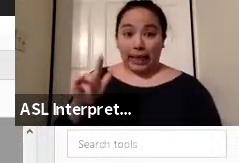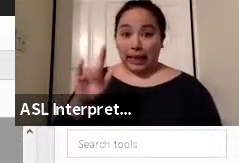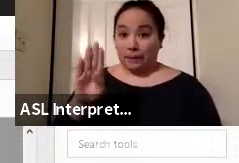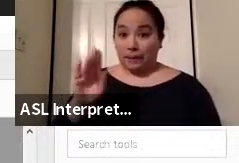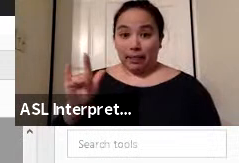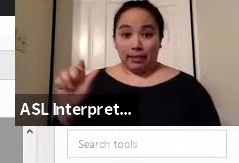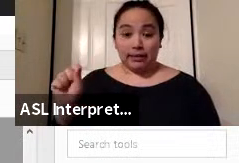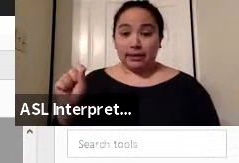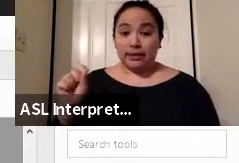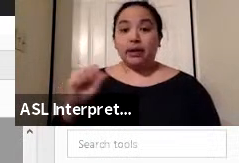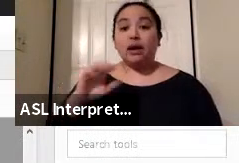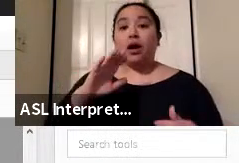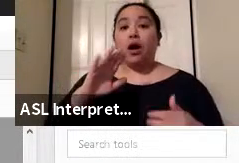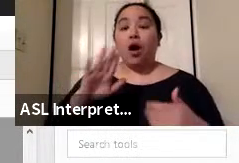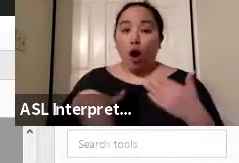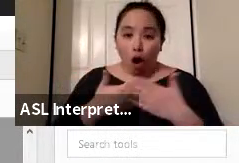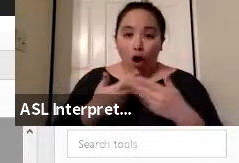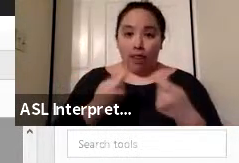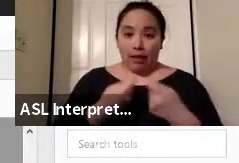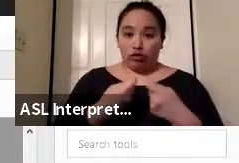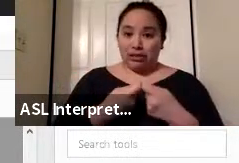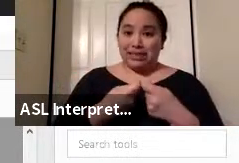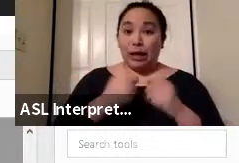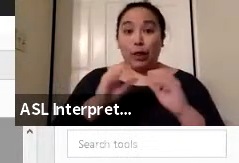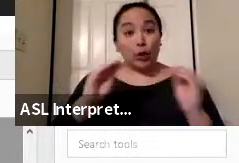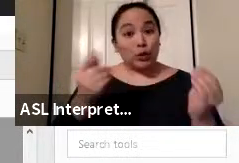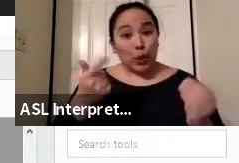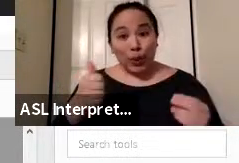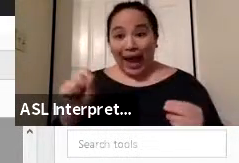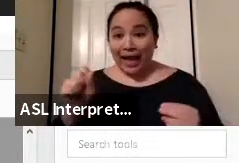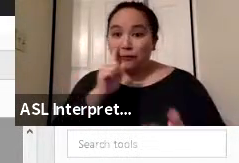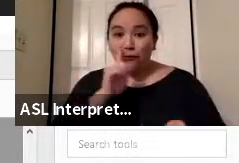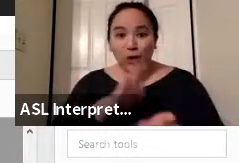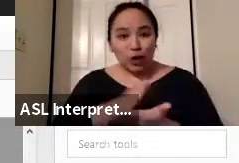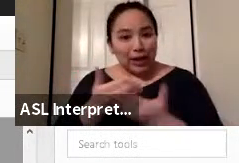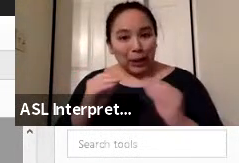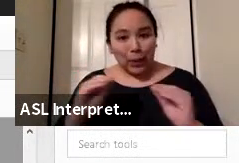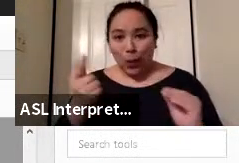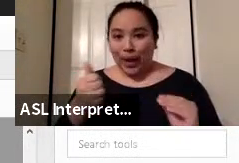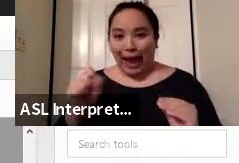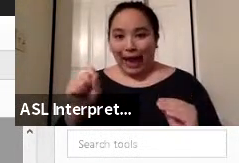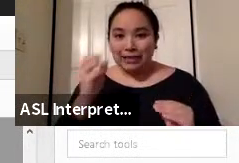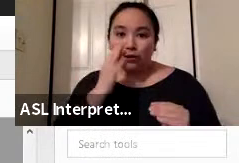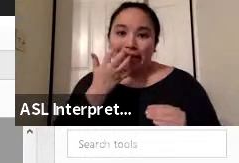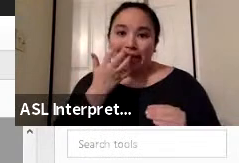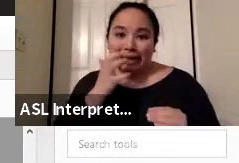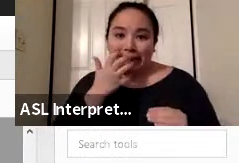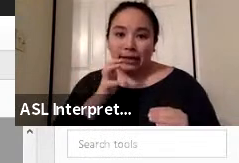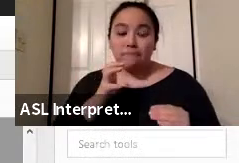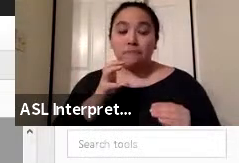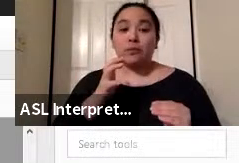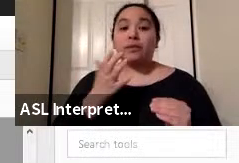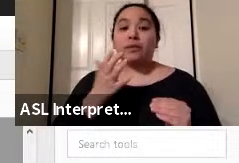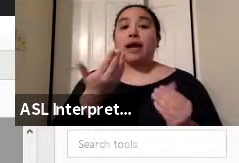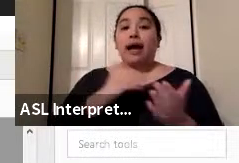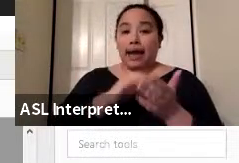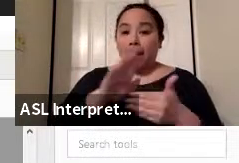are powered by electricity, so there's no gas for cooking or heating. And again, all utilities will be